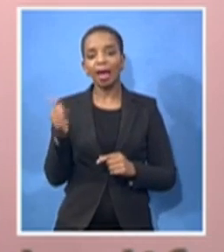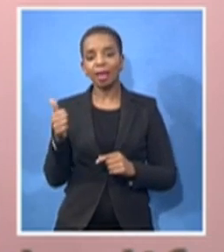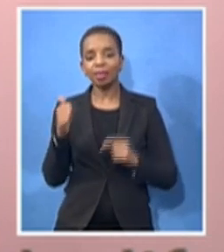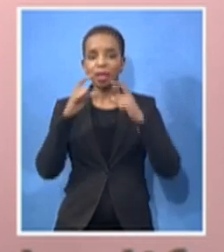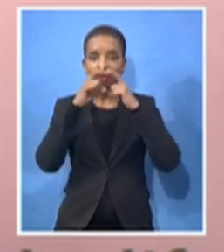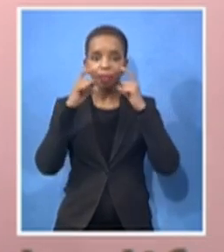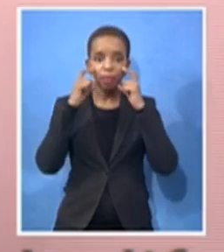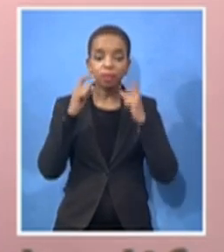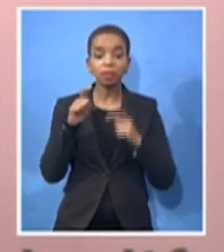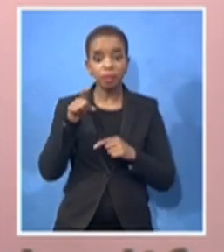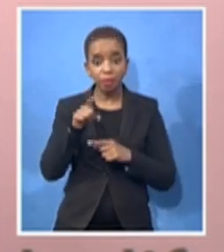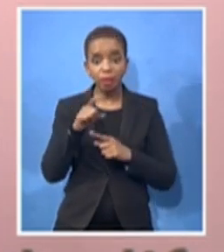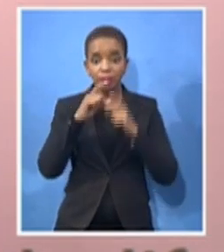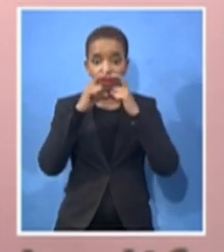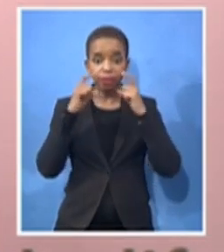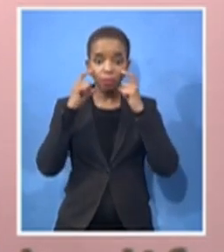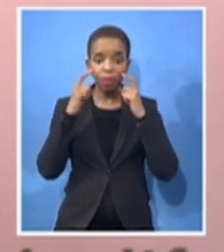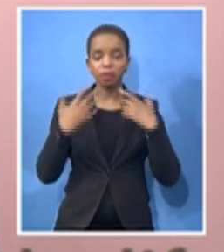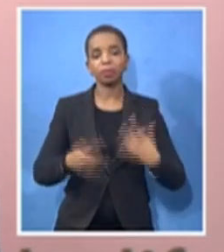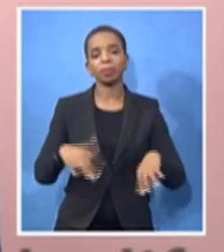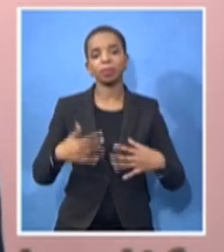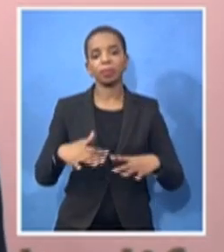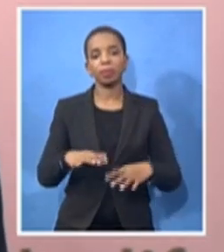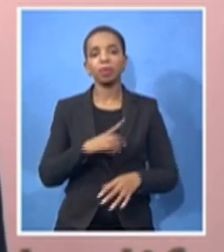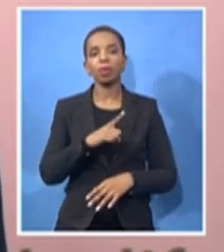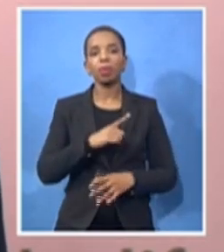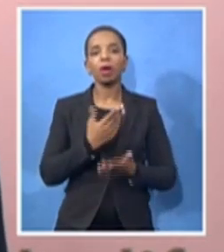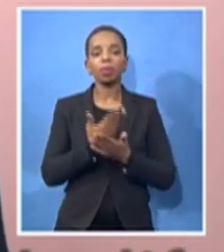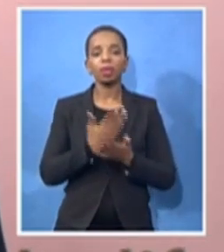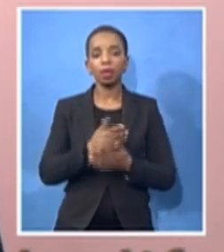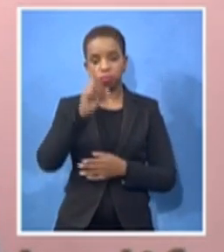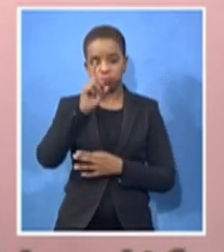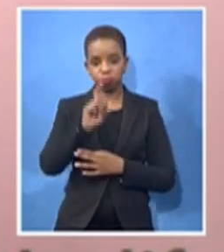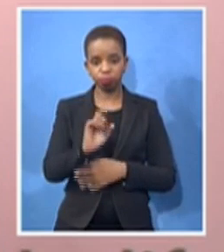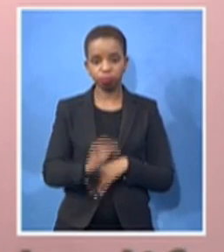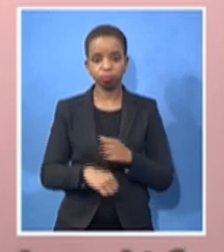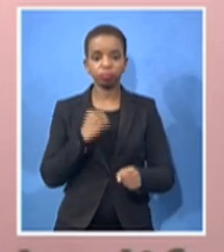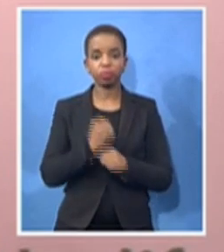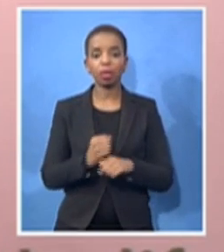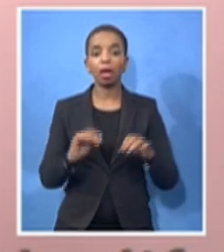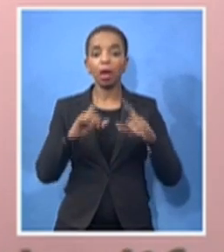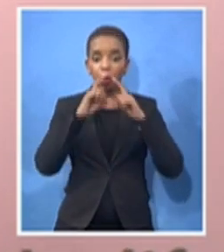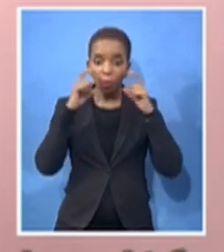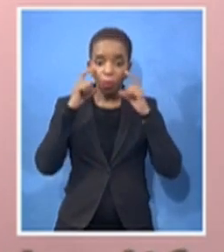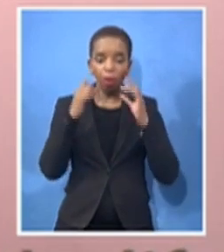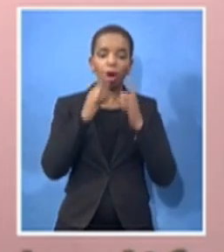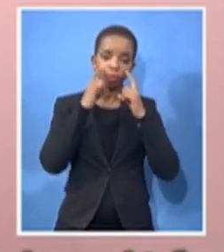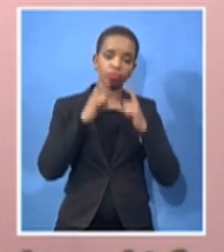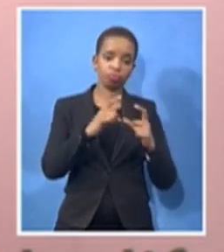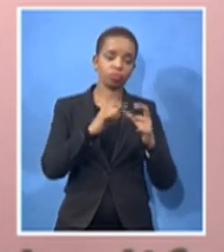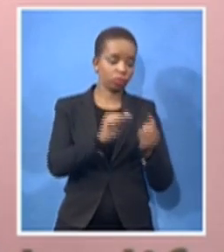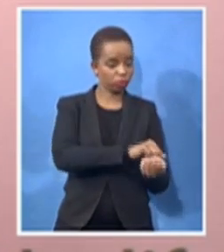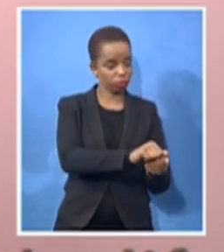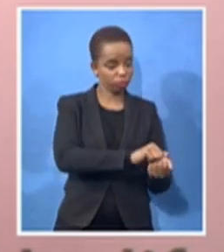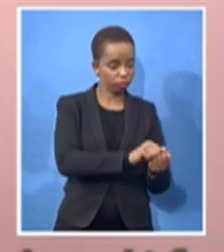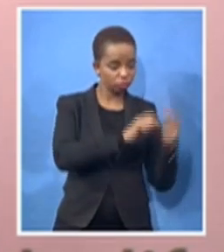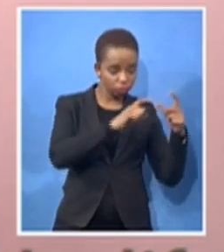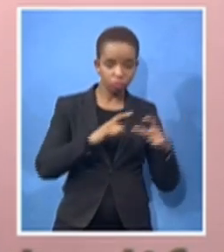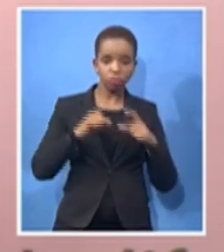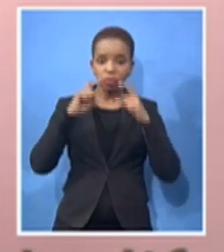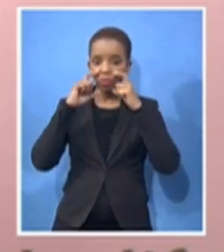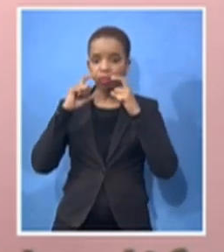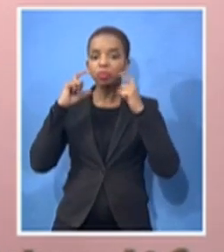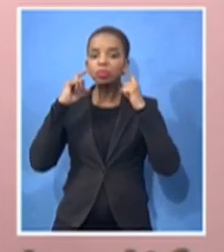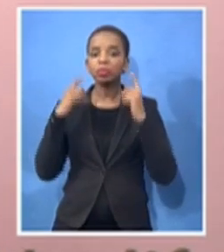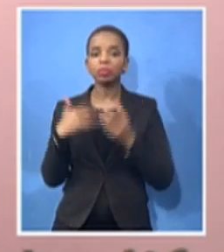year. Just wash it and change it and so on. So I'd like to hand over this donation to yourself.